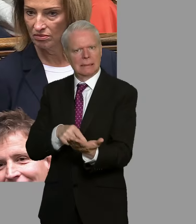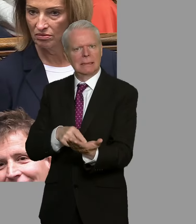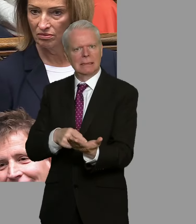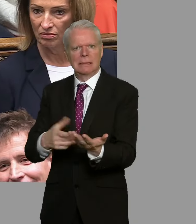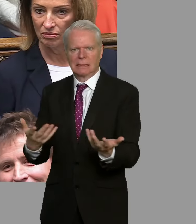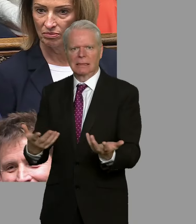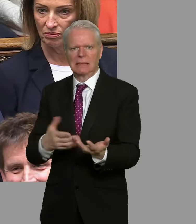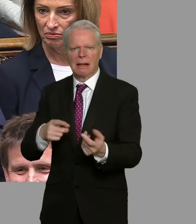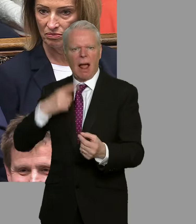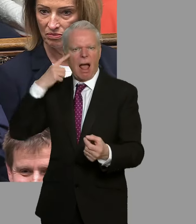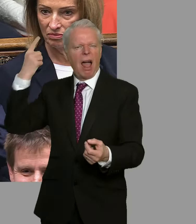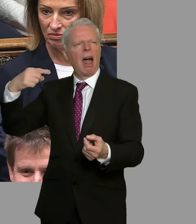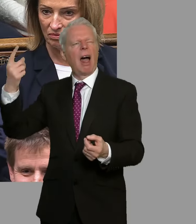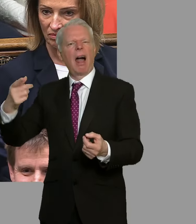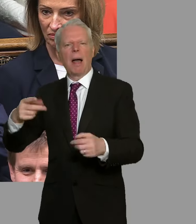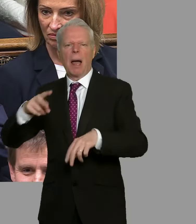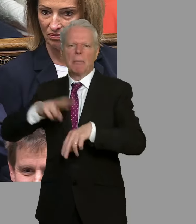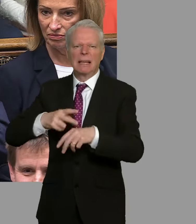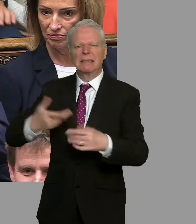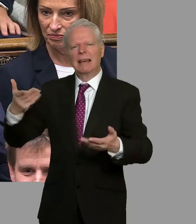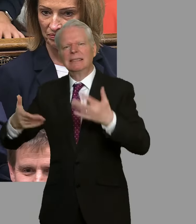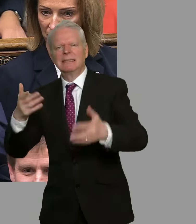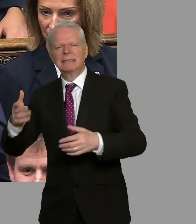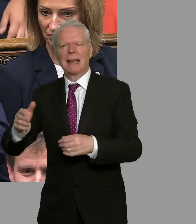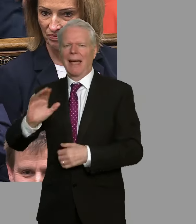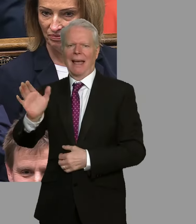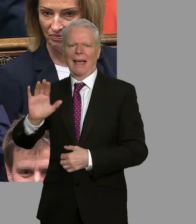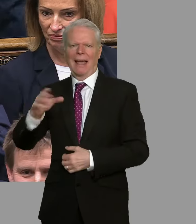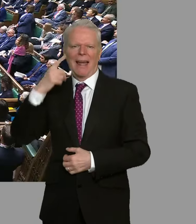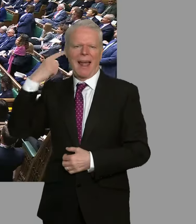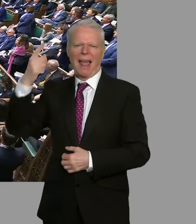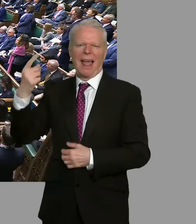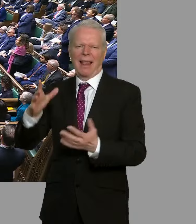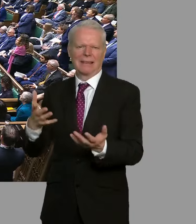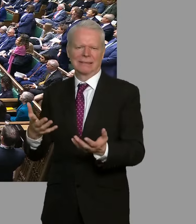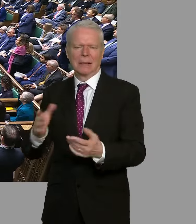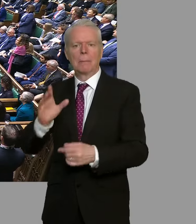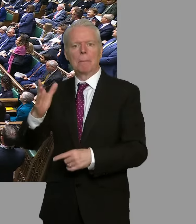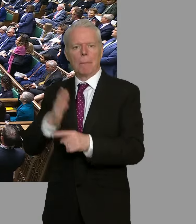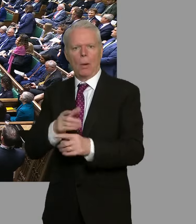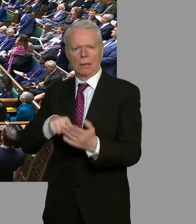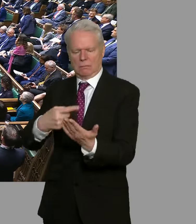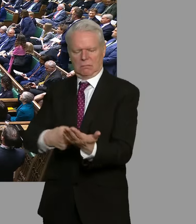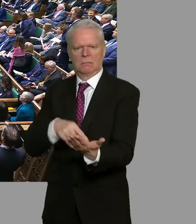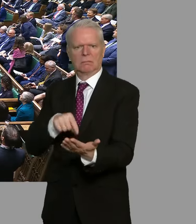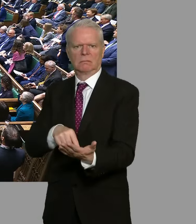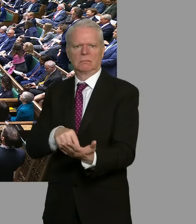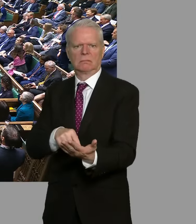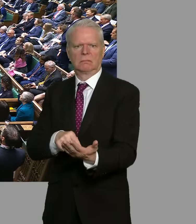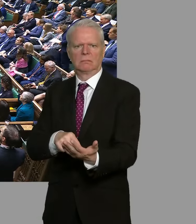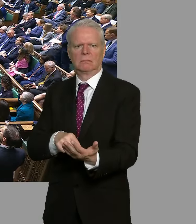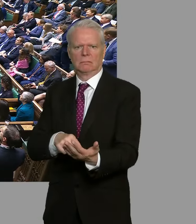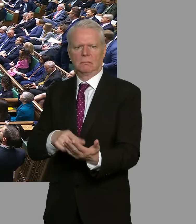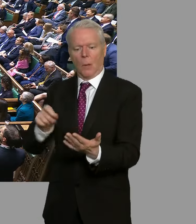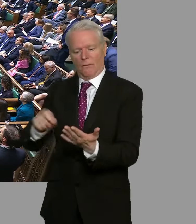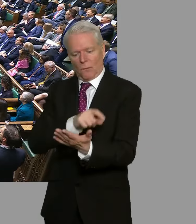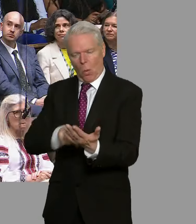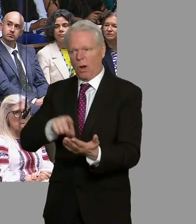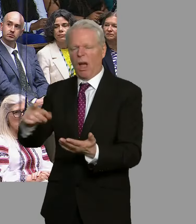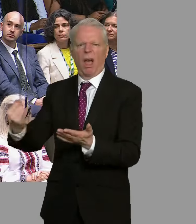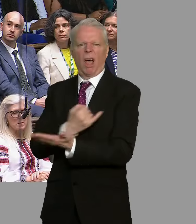And sooner or later he's going to have to explain it. Amanda Martin. Thank you, Mr Speaker. Mr Speaker, since my election, I've